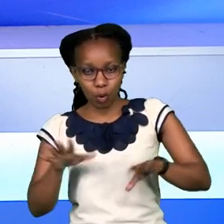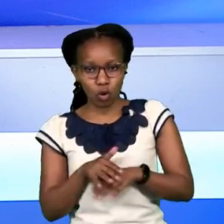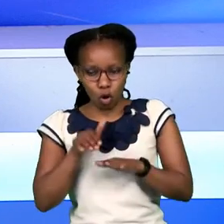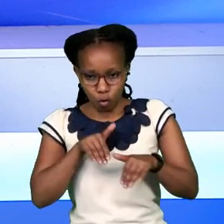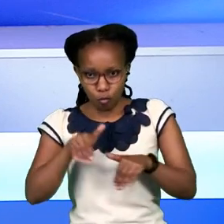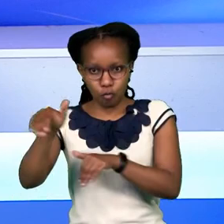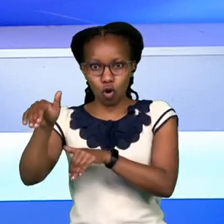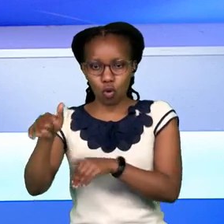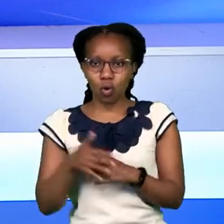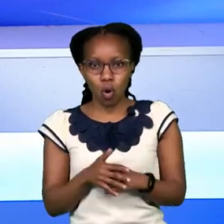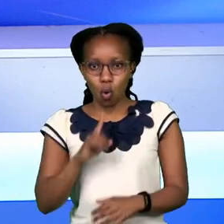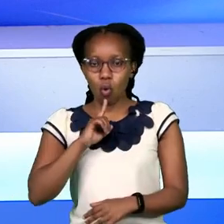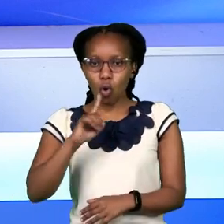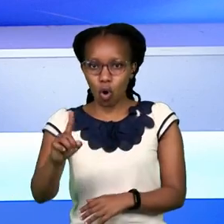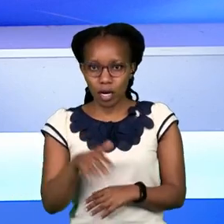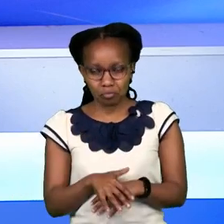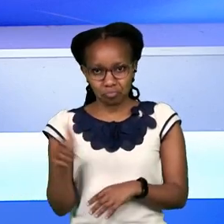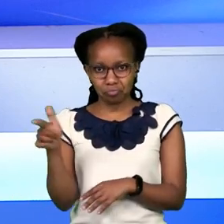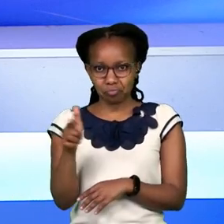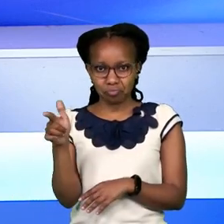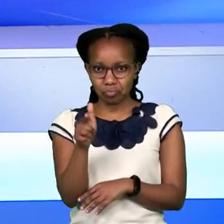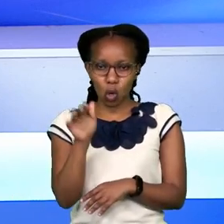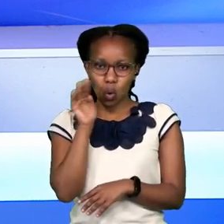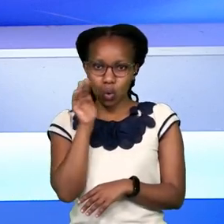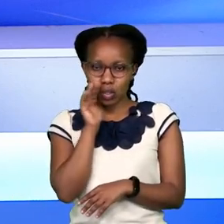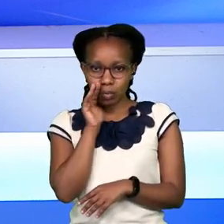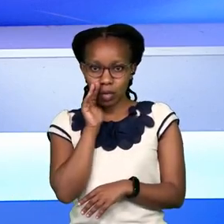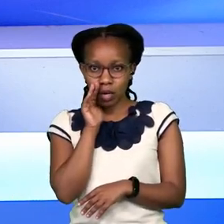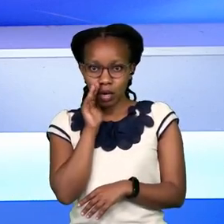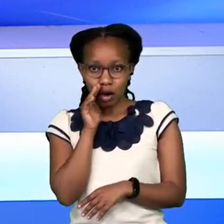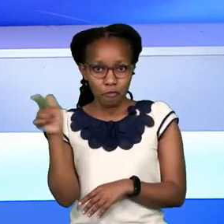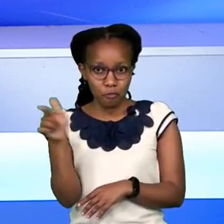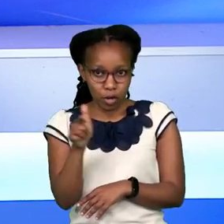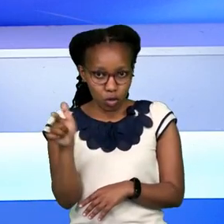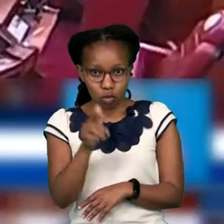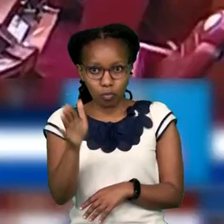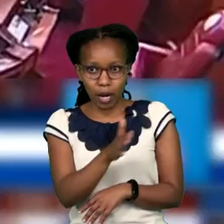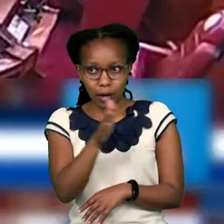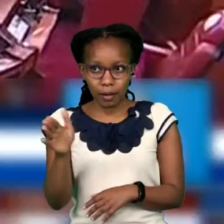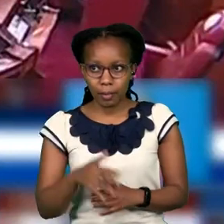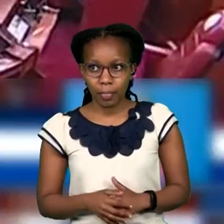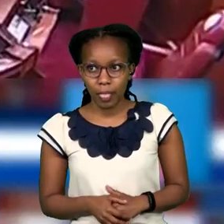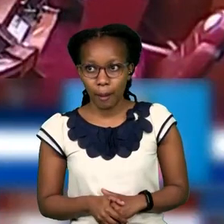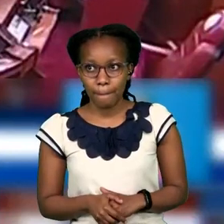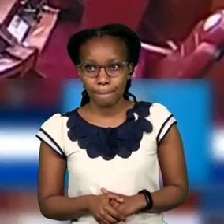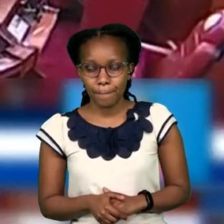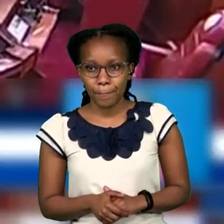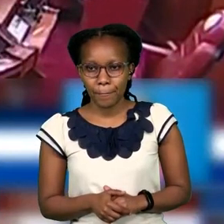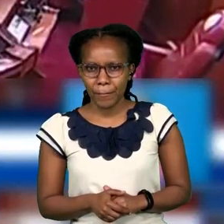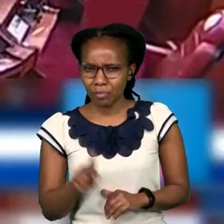the House standing orders of not covering manipulated videos from Parliament. I was alarmed by the statement